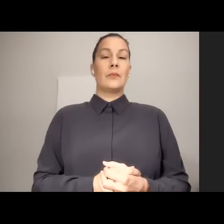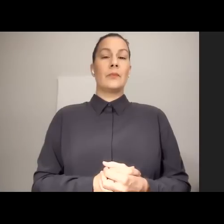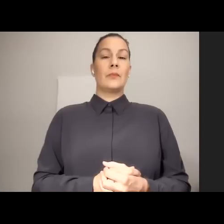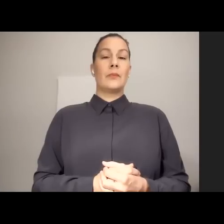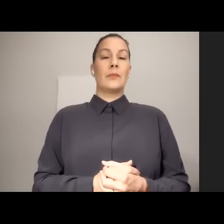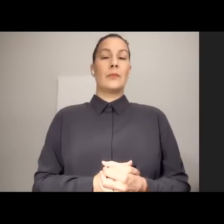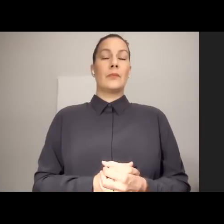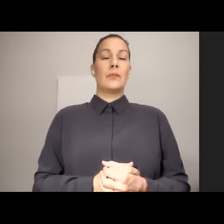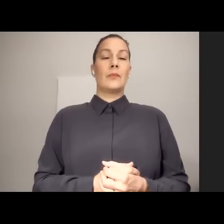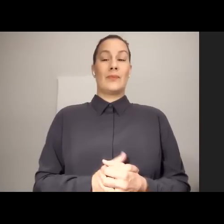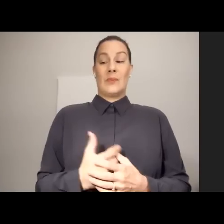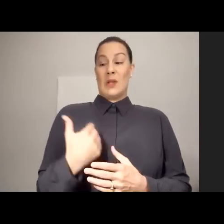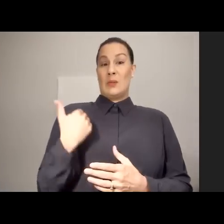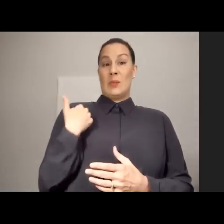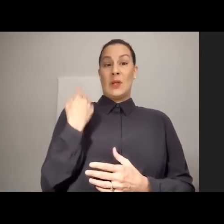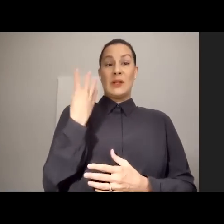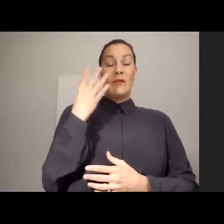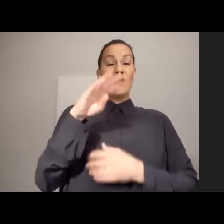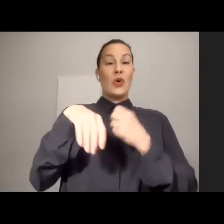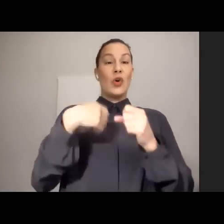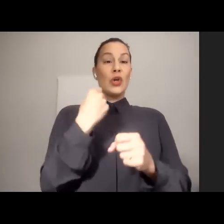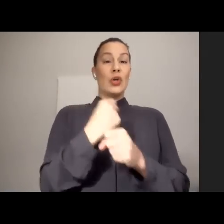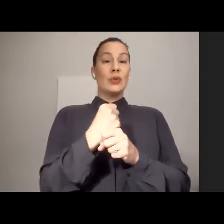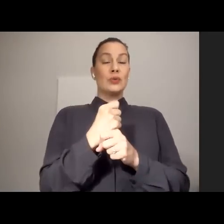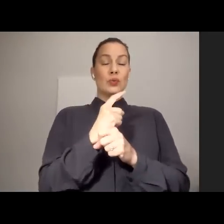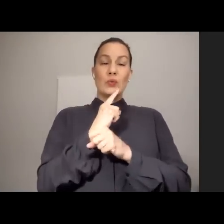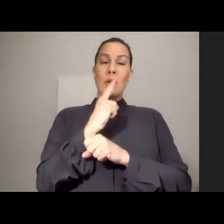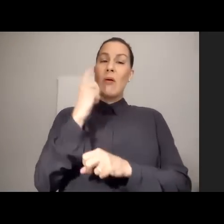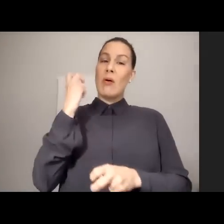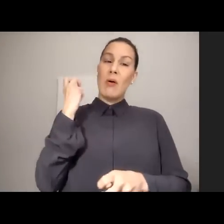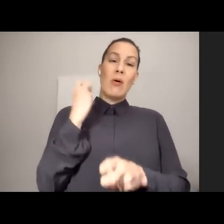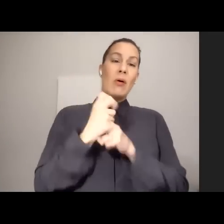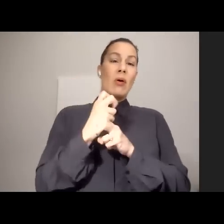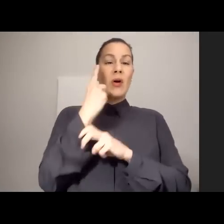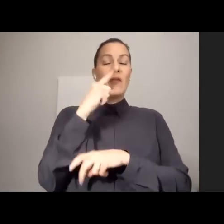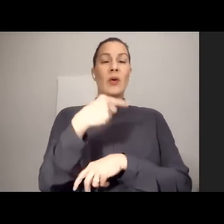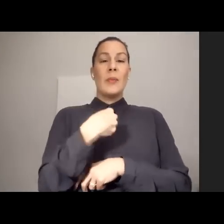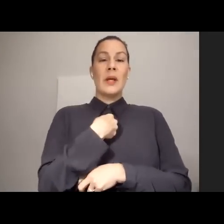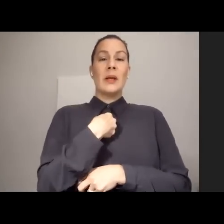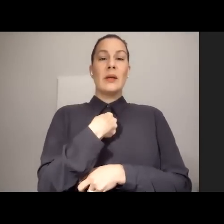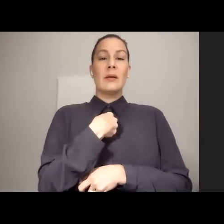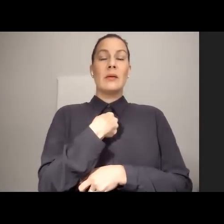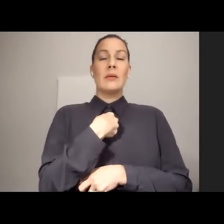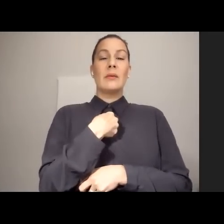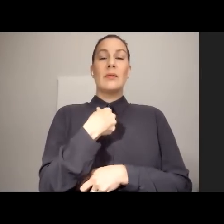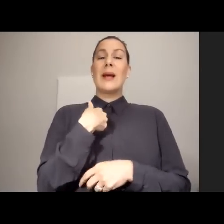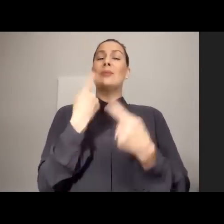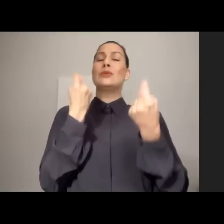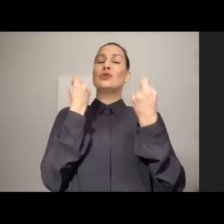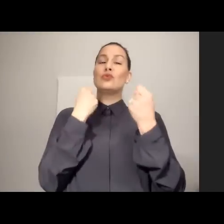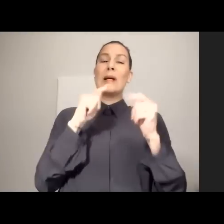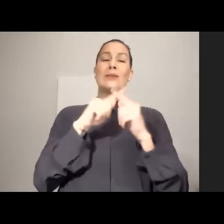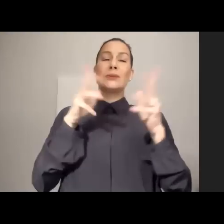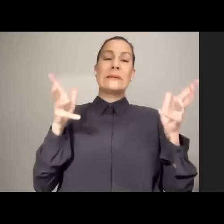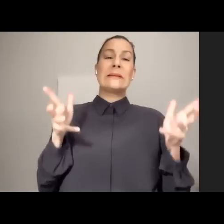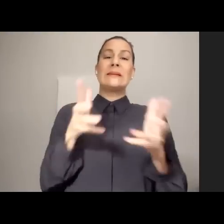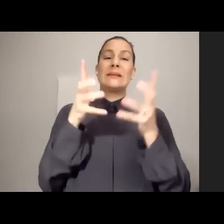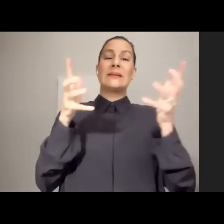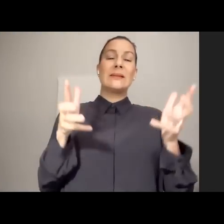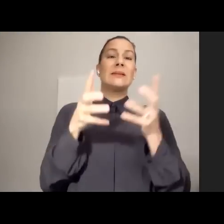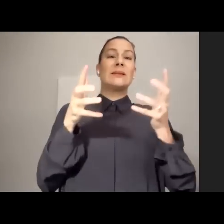These past 4 years have been so hard for me, and I try my hardest to help every woman, especially Black